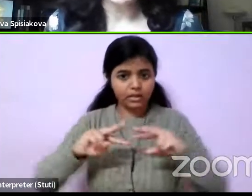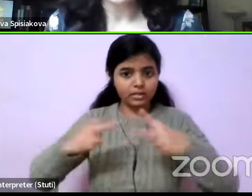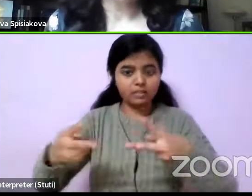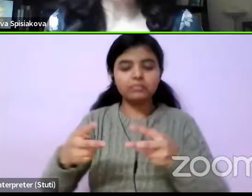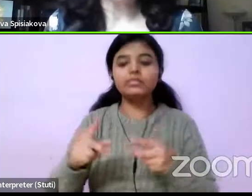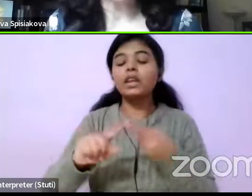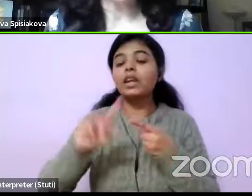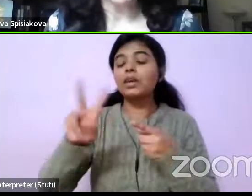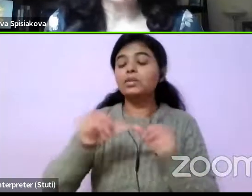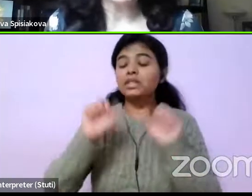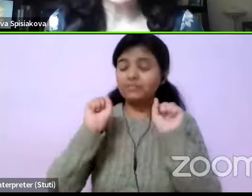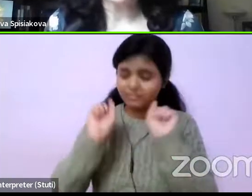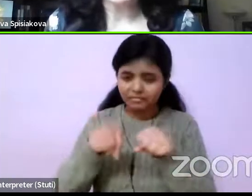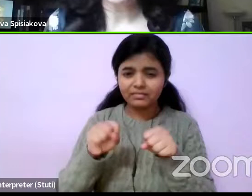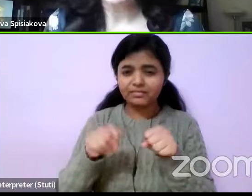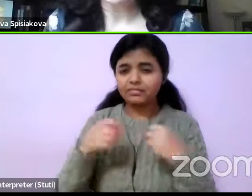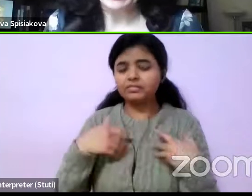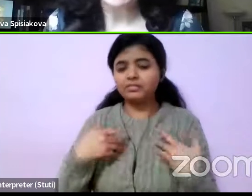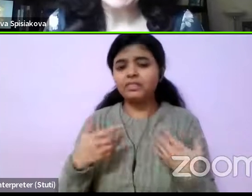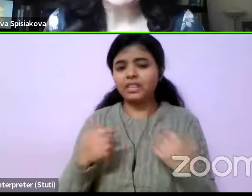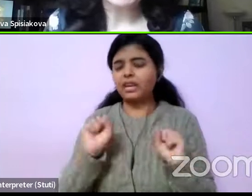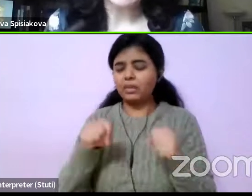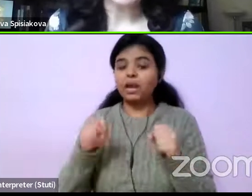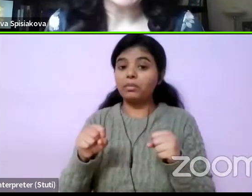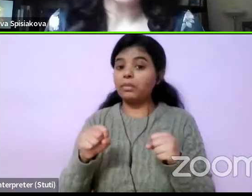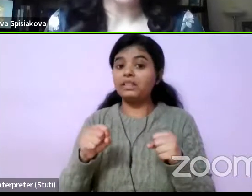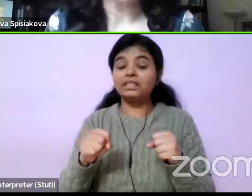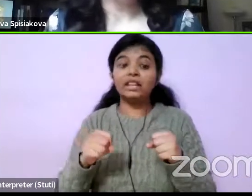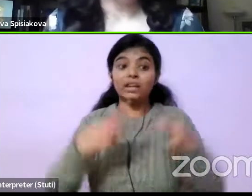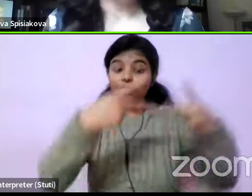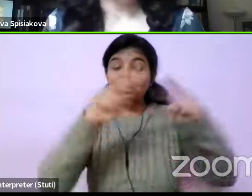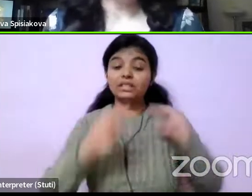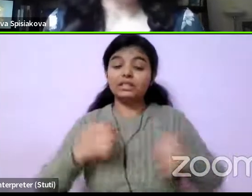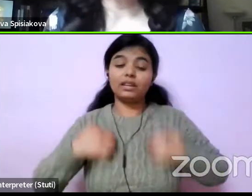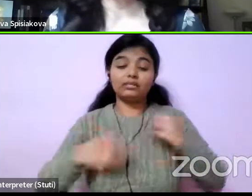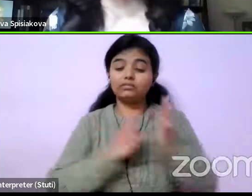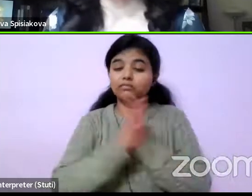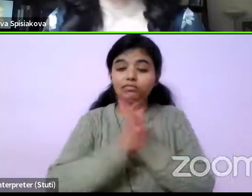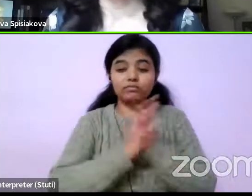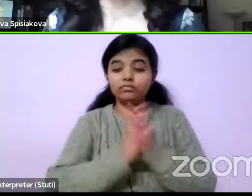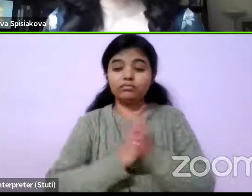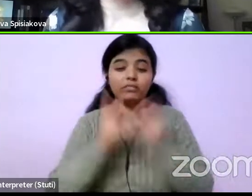Yes, and yes, absolutely. I mean, obviously, I'm very passionate about translation as a